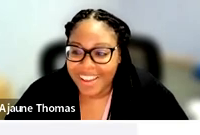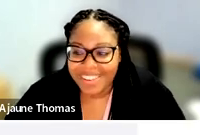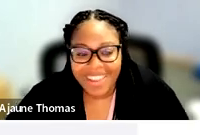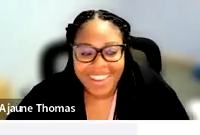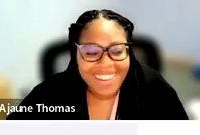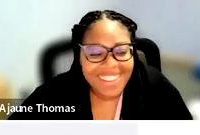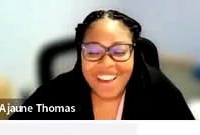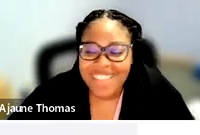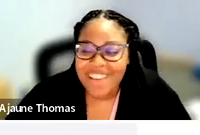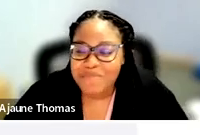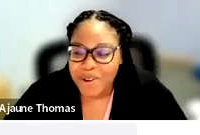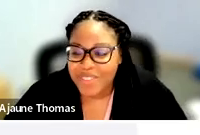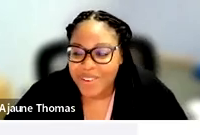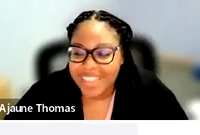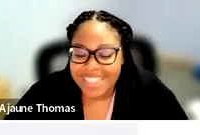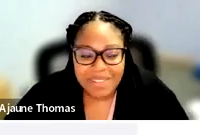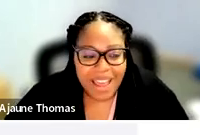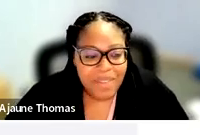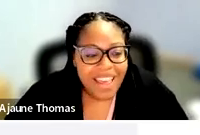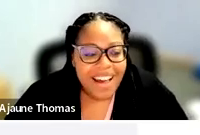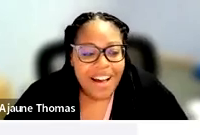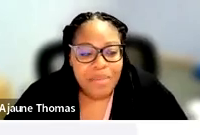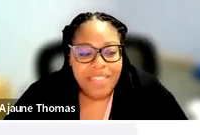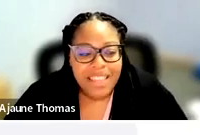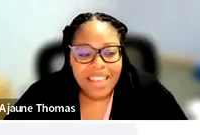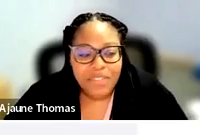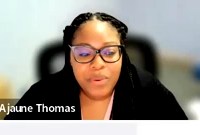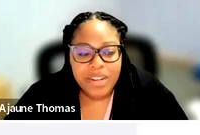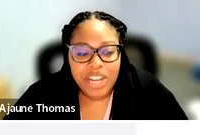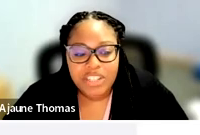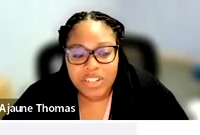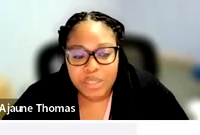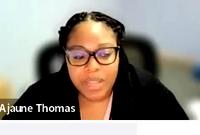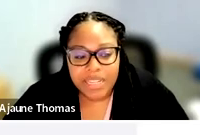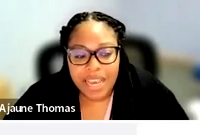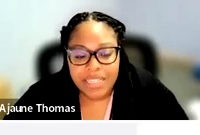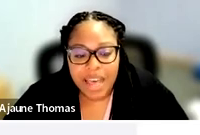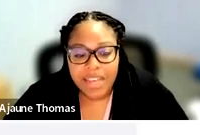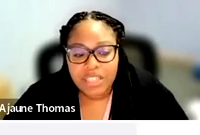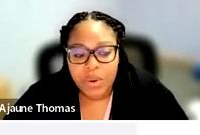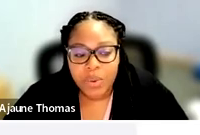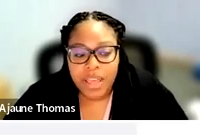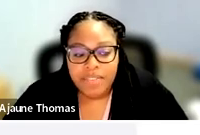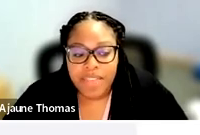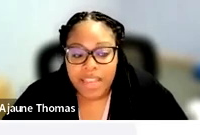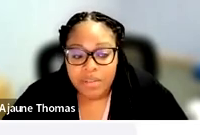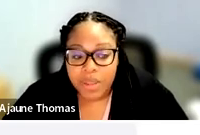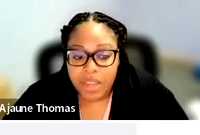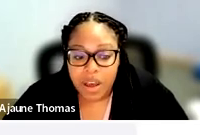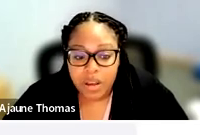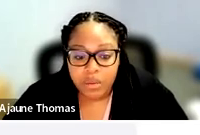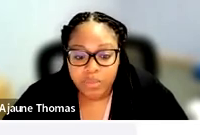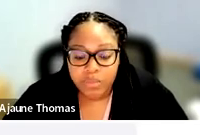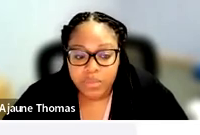Android can't do that. You have to have both on at the same time. And then like if you want to change your display and text size, so that can